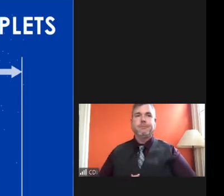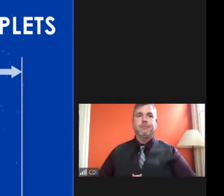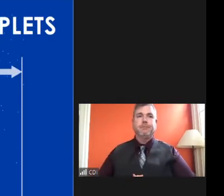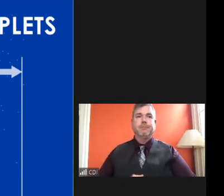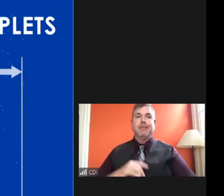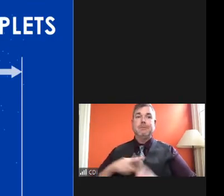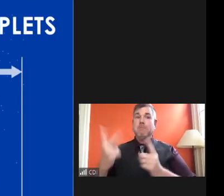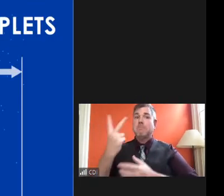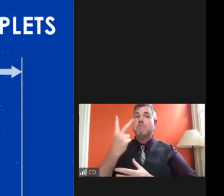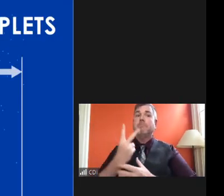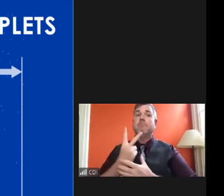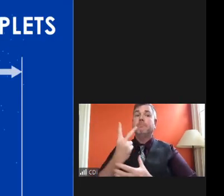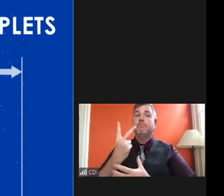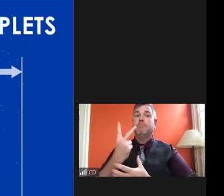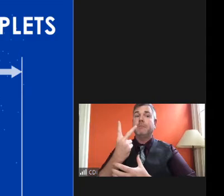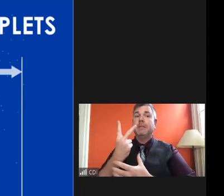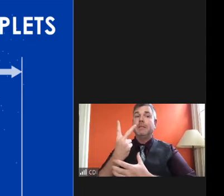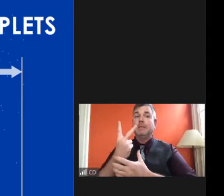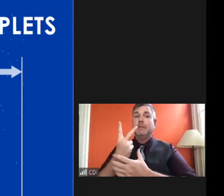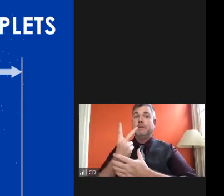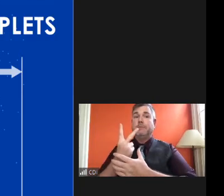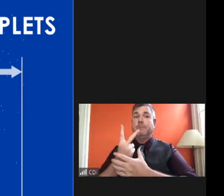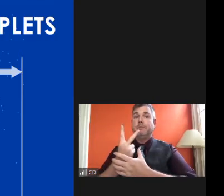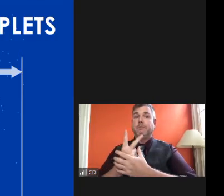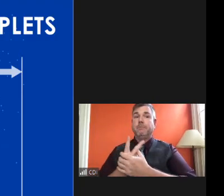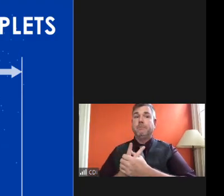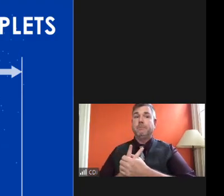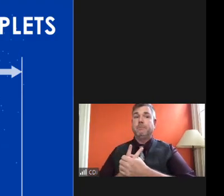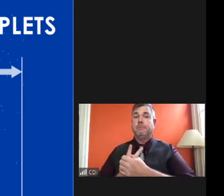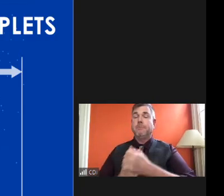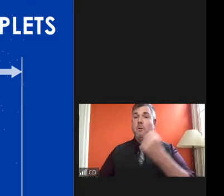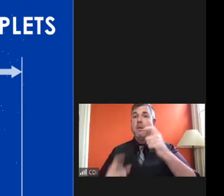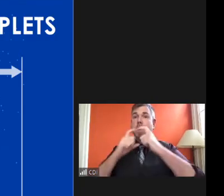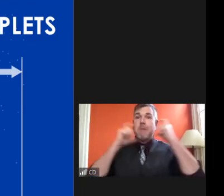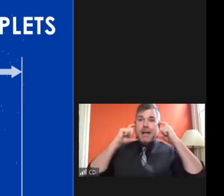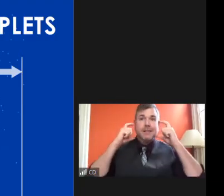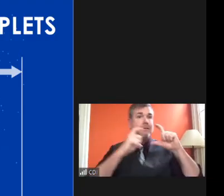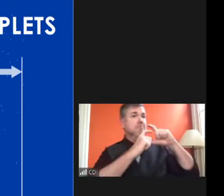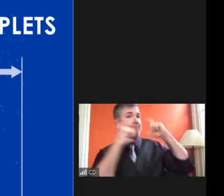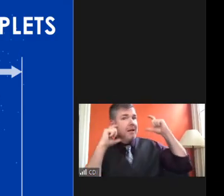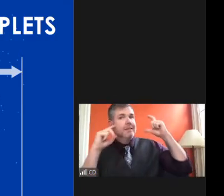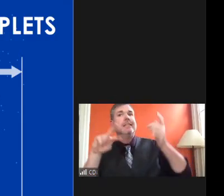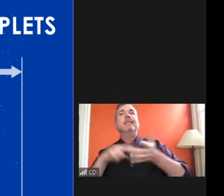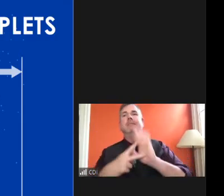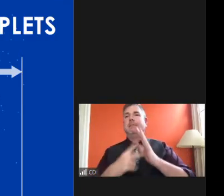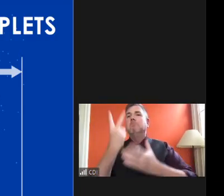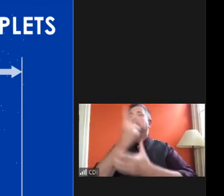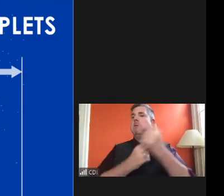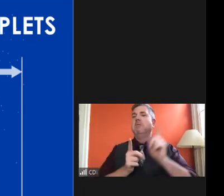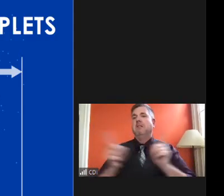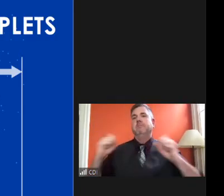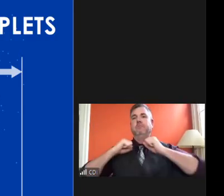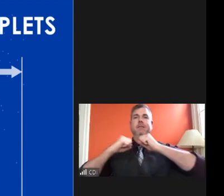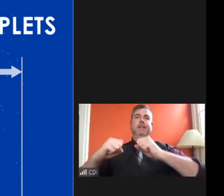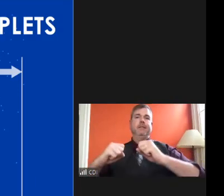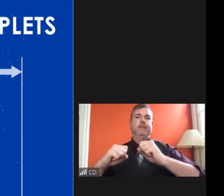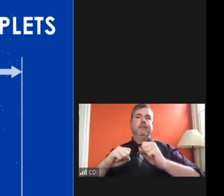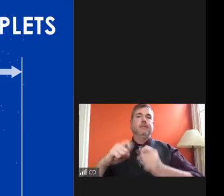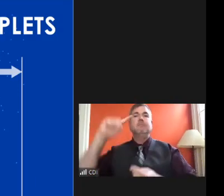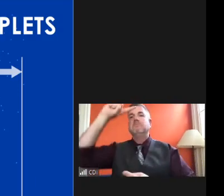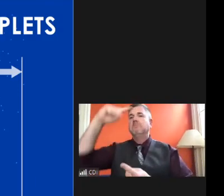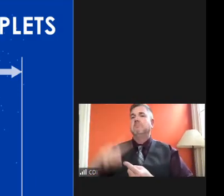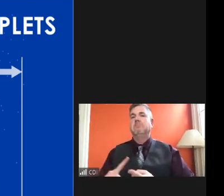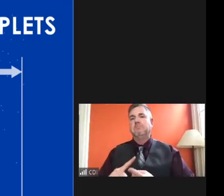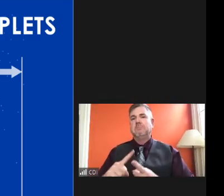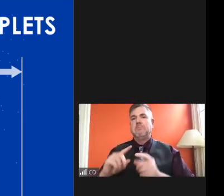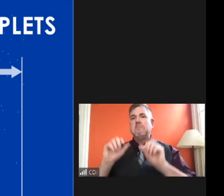would share two versions of the same. We talk about 6 feet. This is the reason why 6 feet is important. When someone is